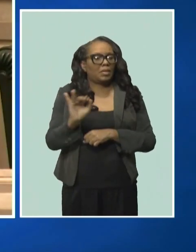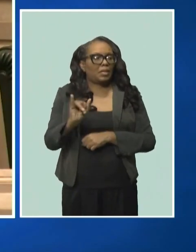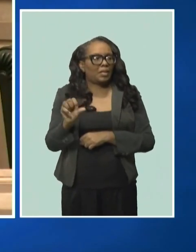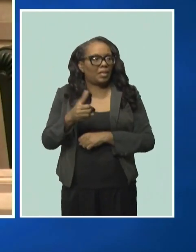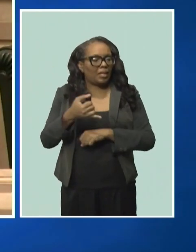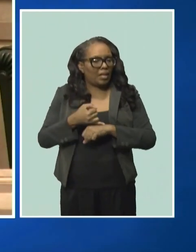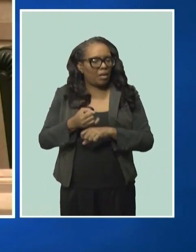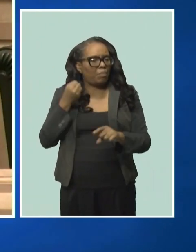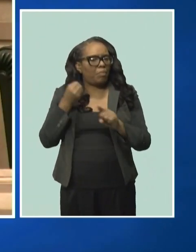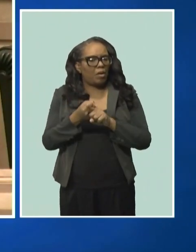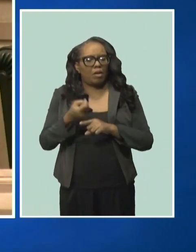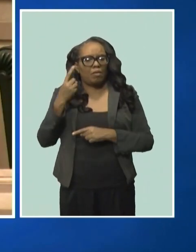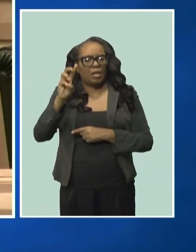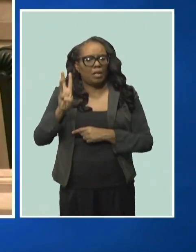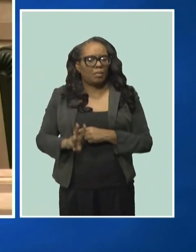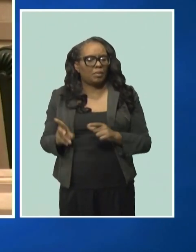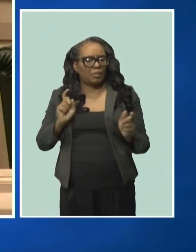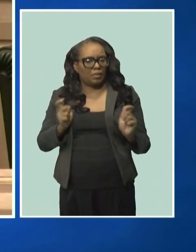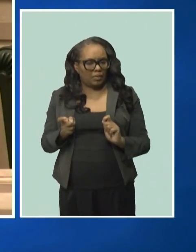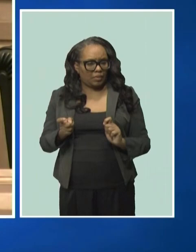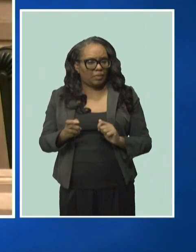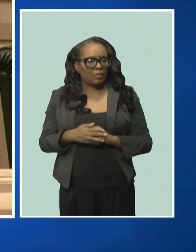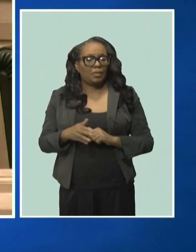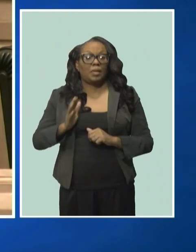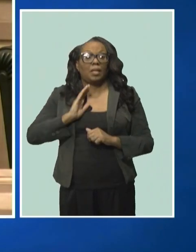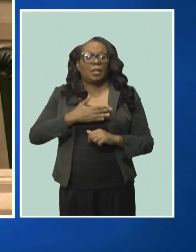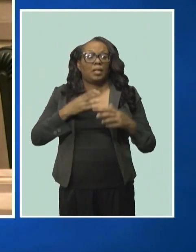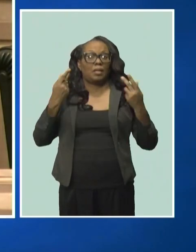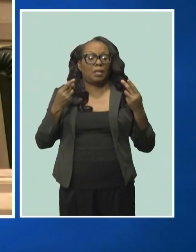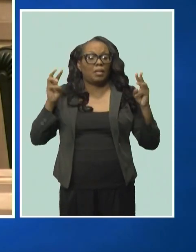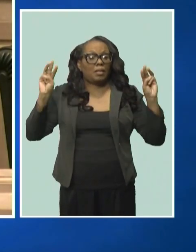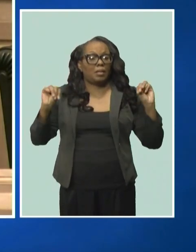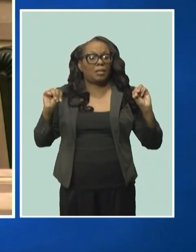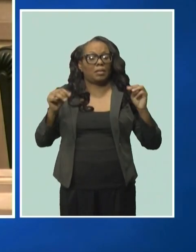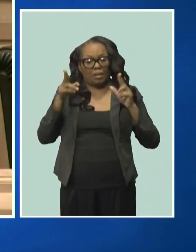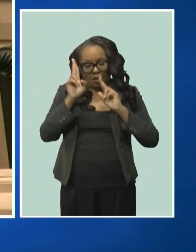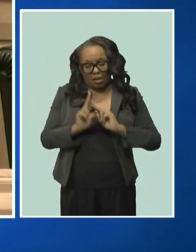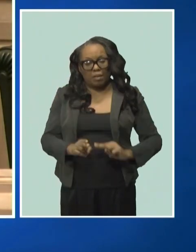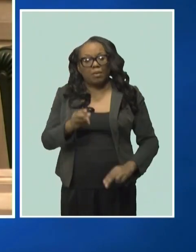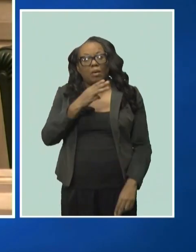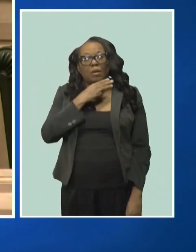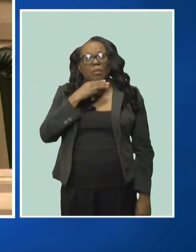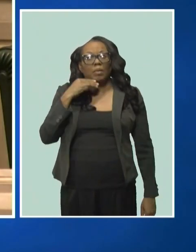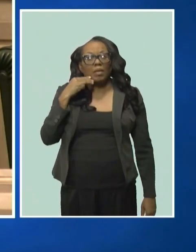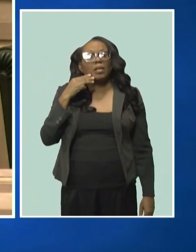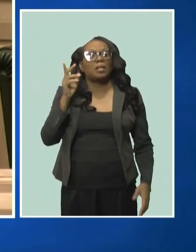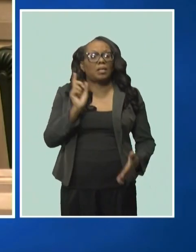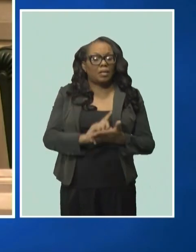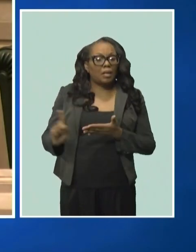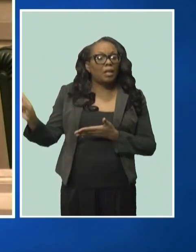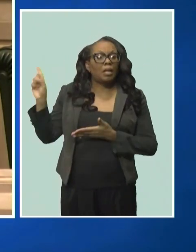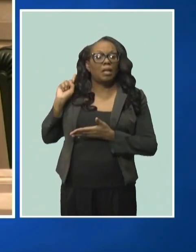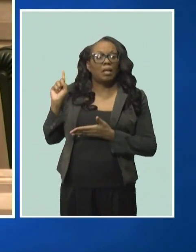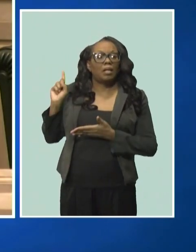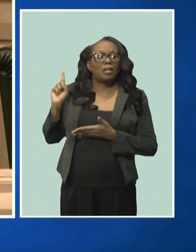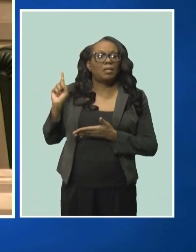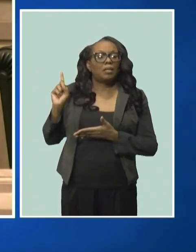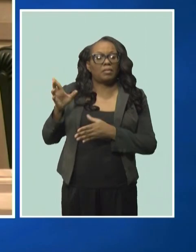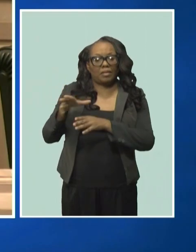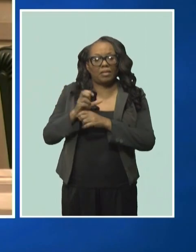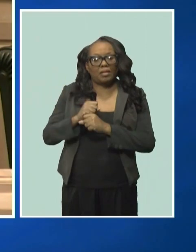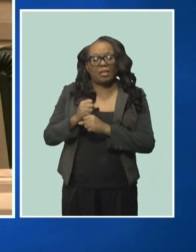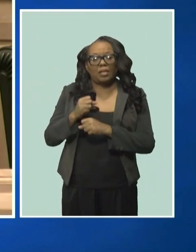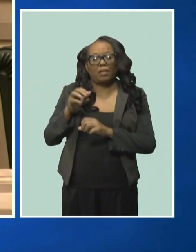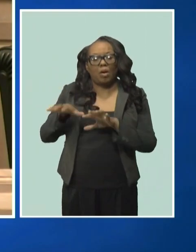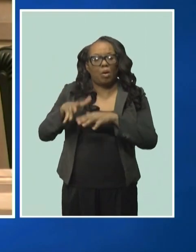change. Our Prime Minister, the Honourable Mia Amor-Motley, just last week received a global